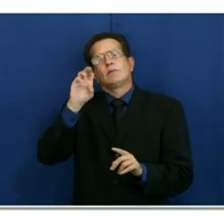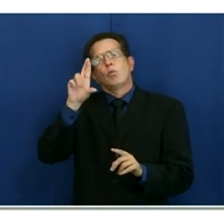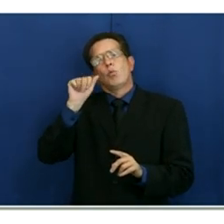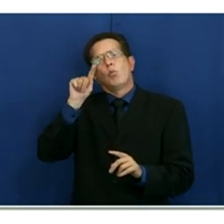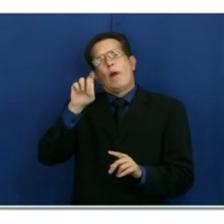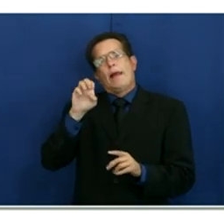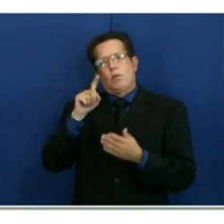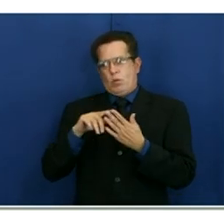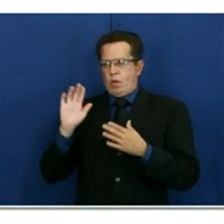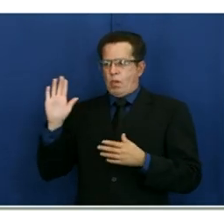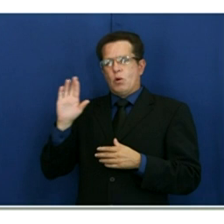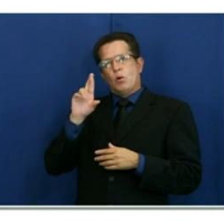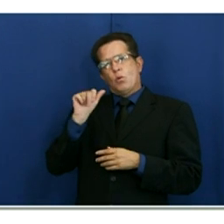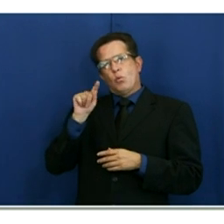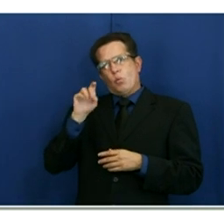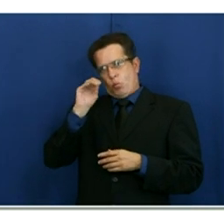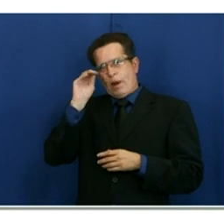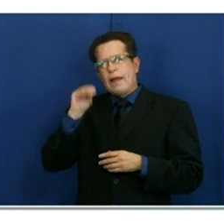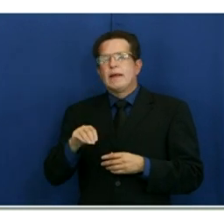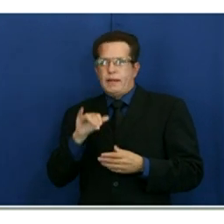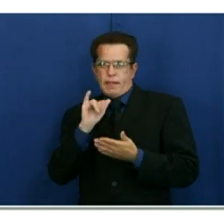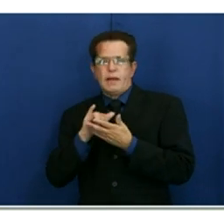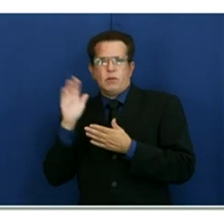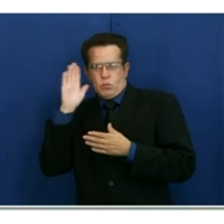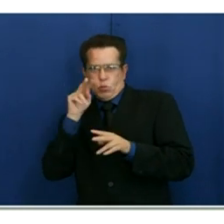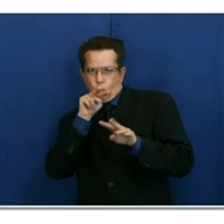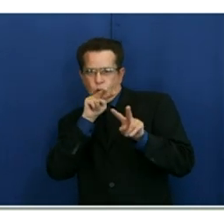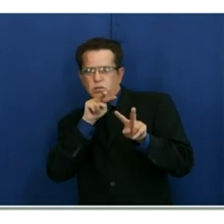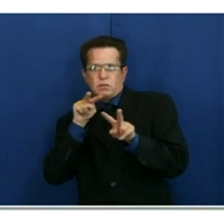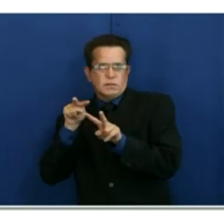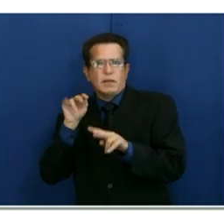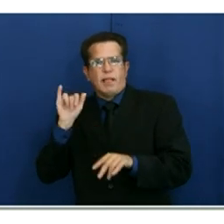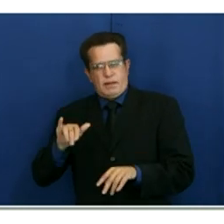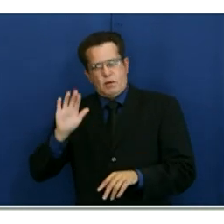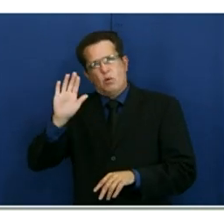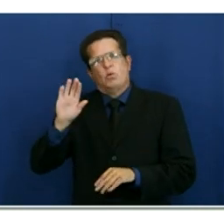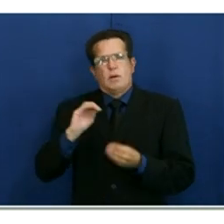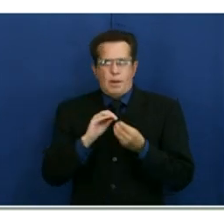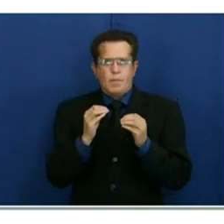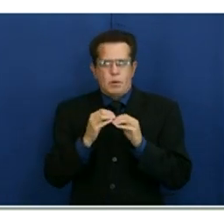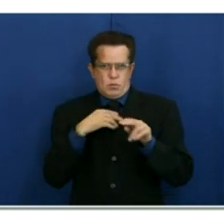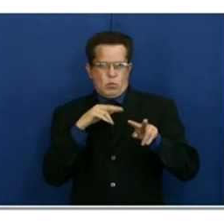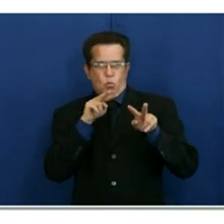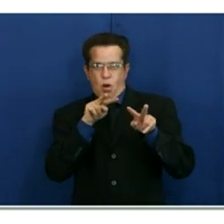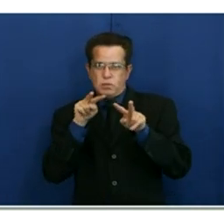are the early indicators. And we are commonly asked